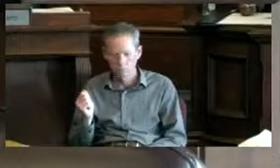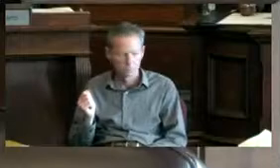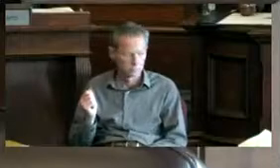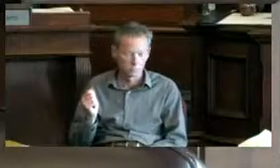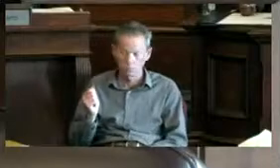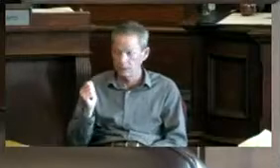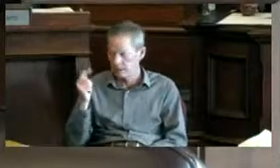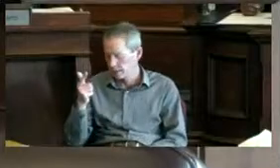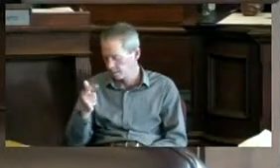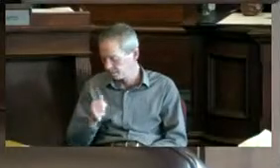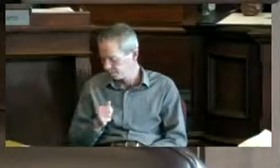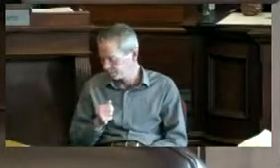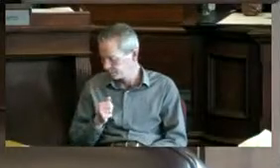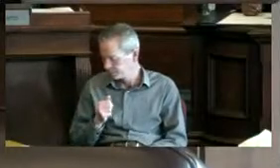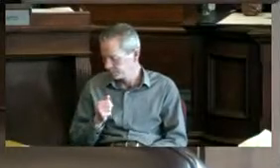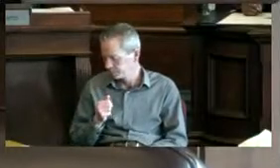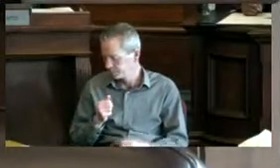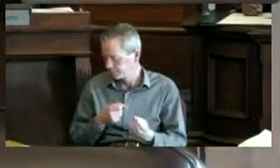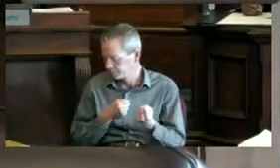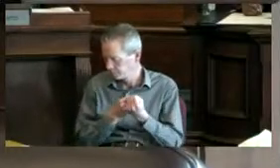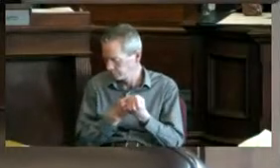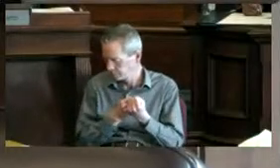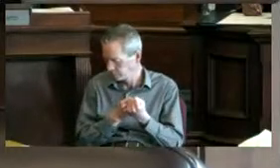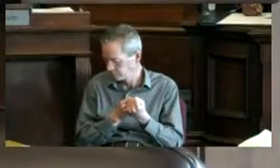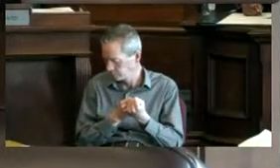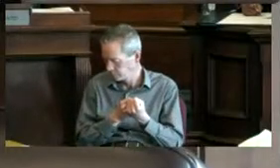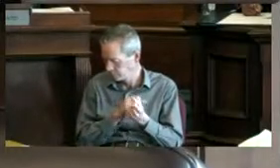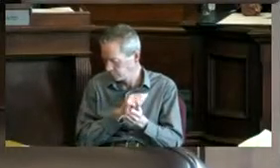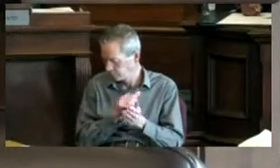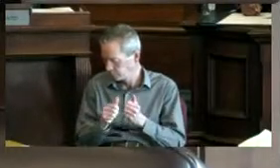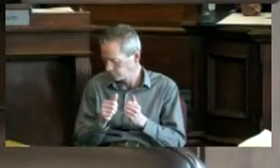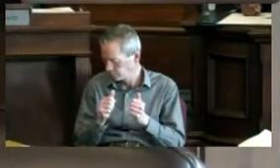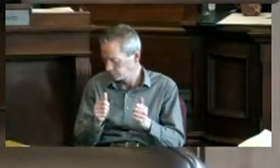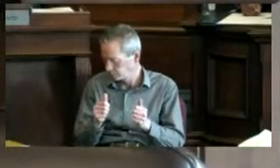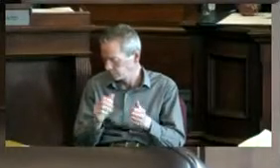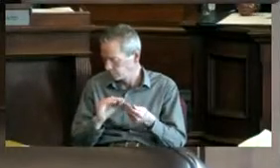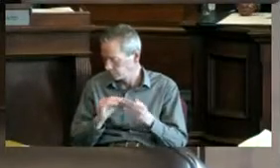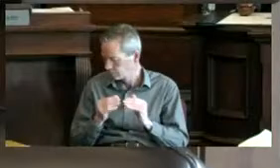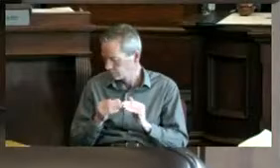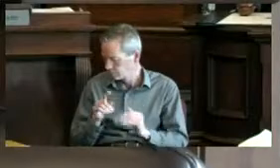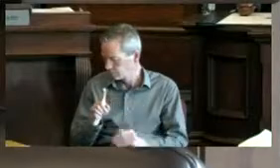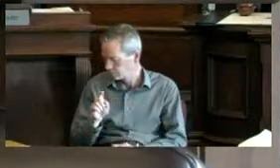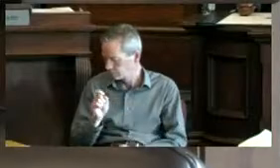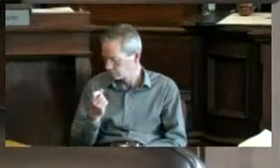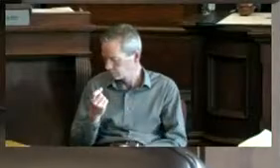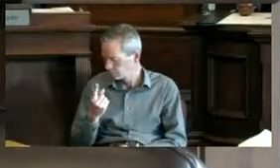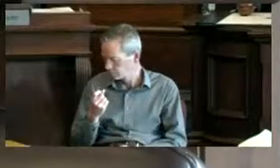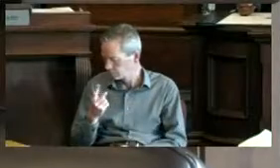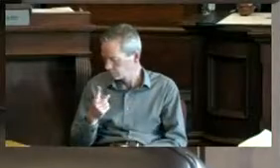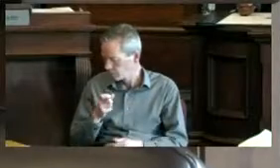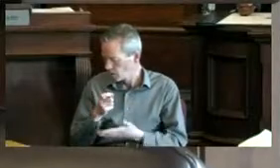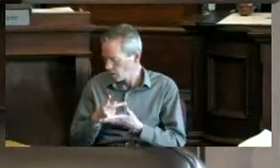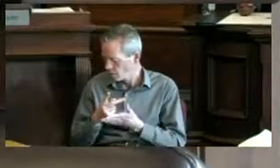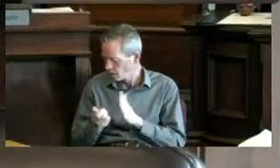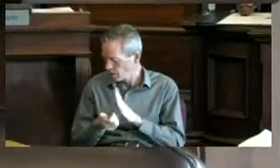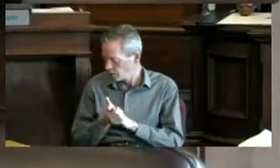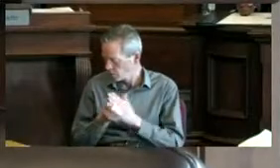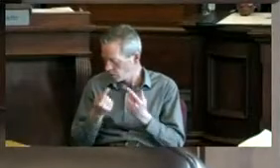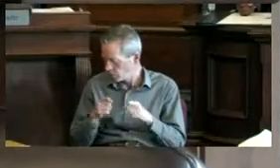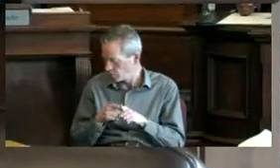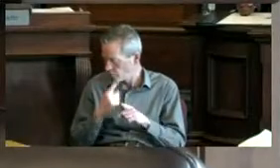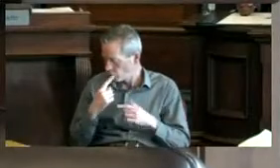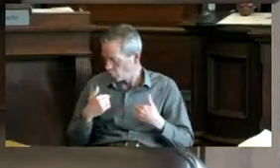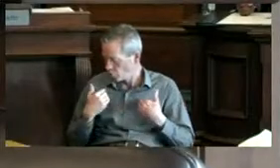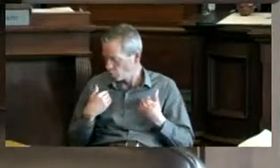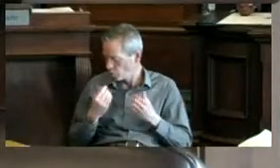Second? Second. All in favor? Aye. Motion carries. Introductory number 111, authorizing a mandatory agreement